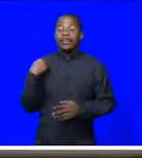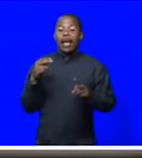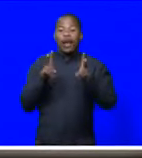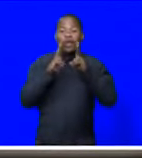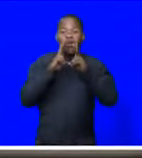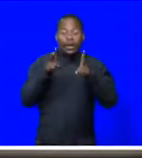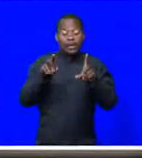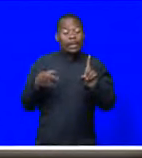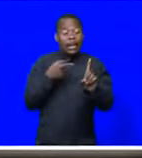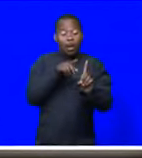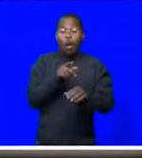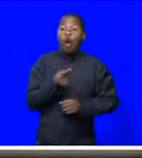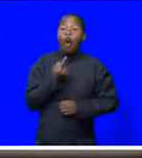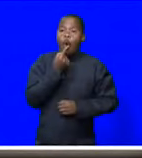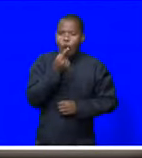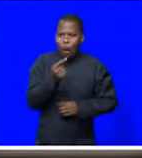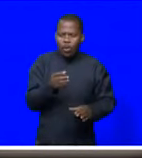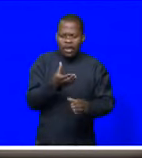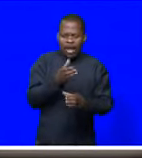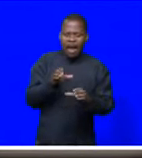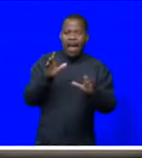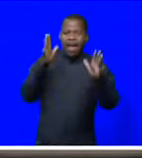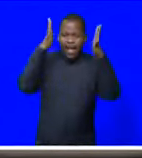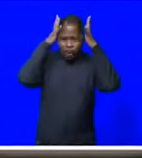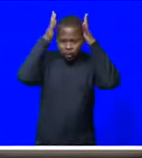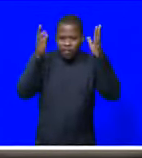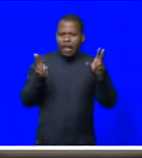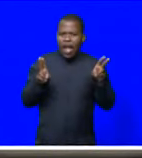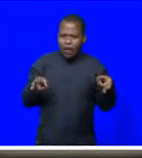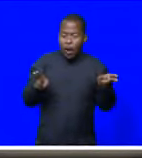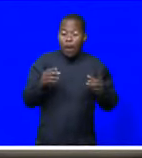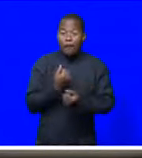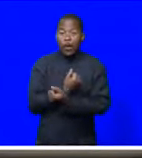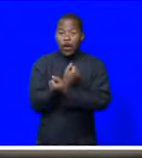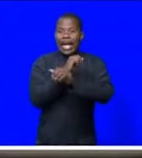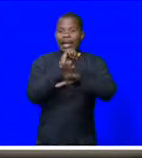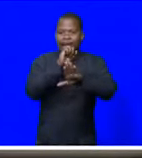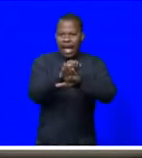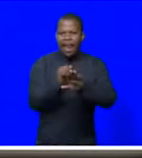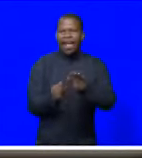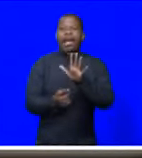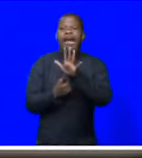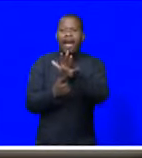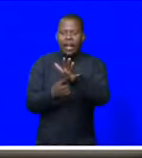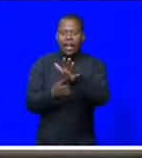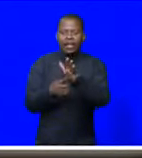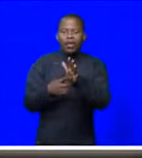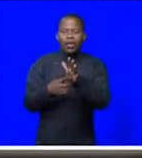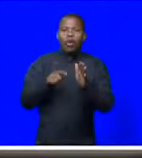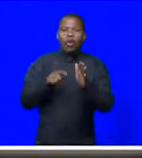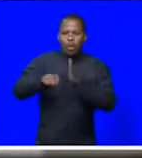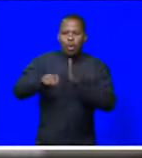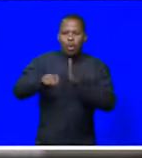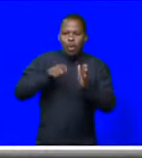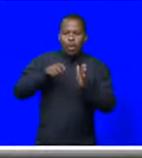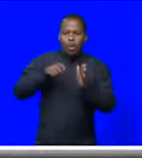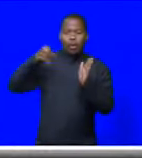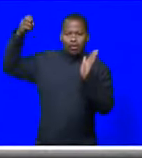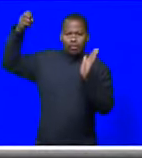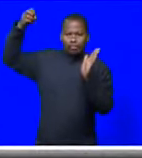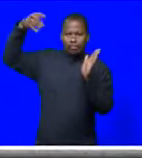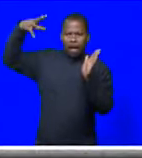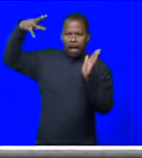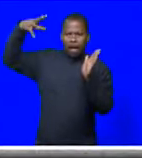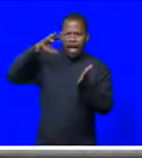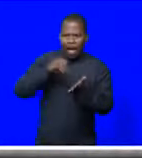Affairs, Moses Vilakade, says the country has made a commitment to ensure that there is less carbon emissions.